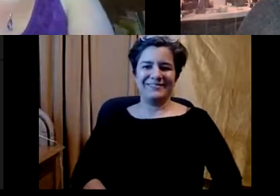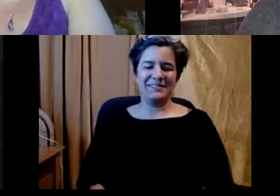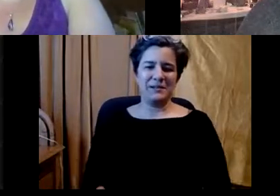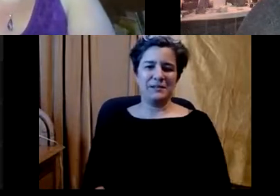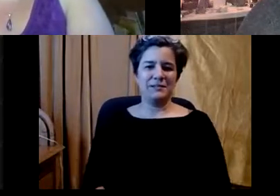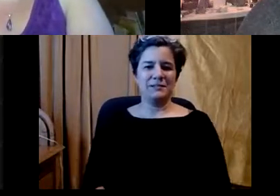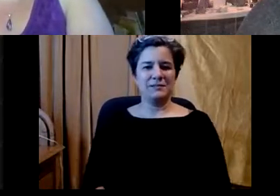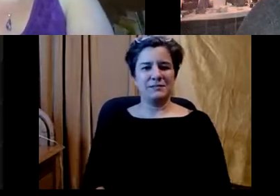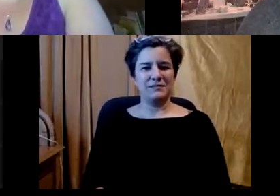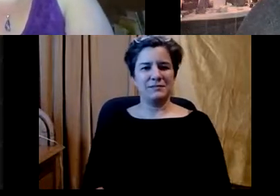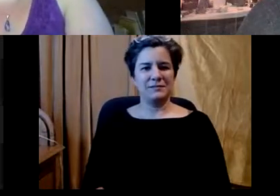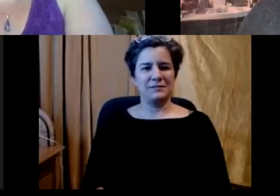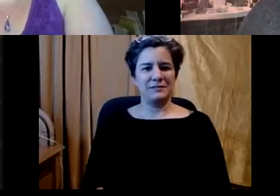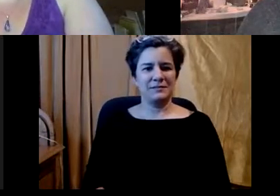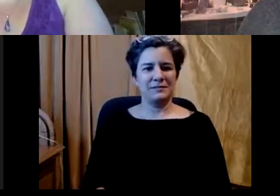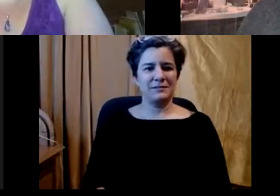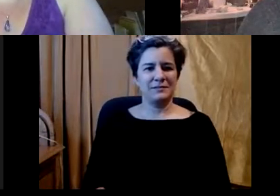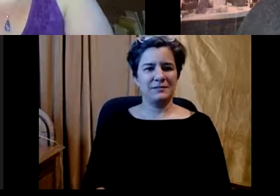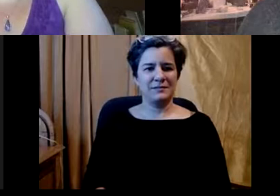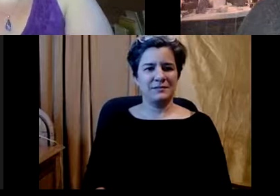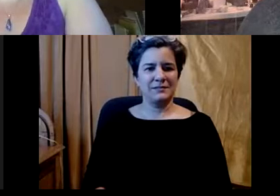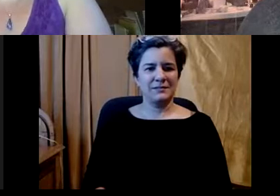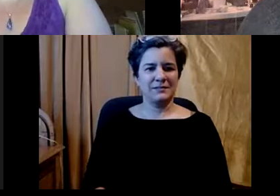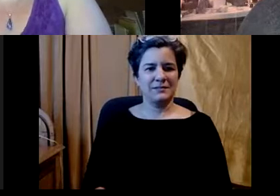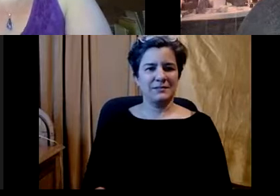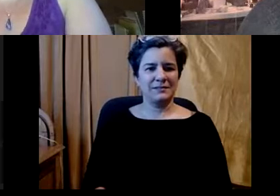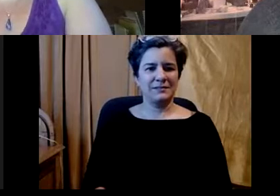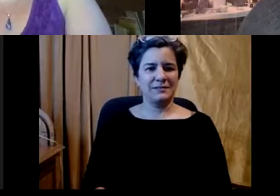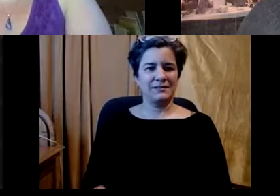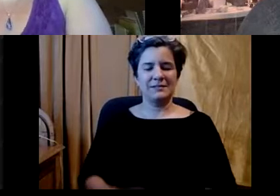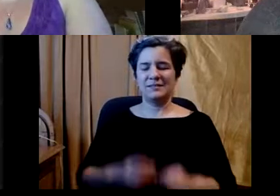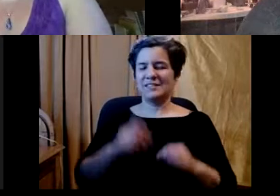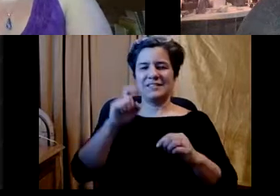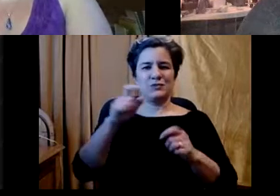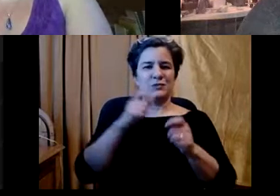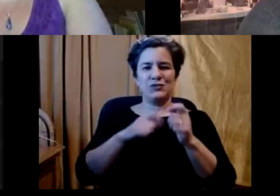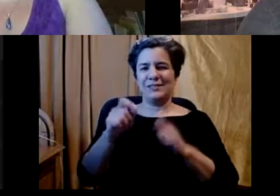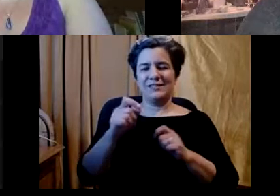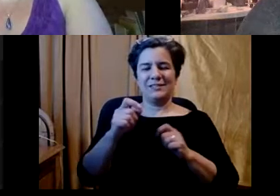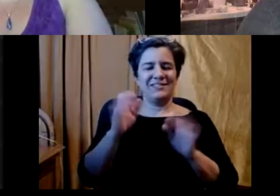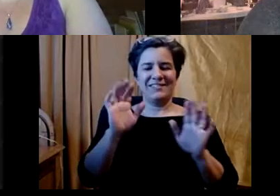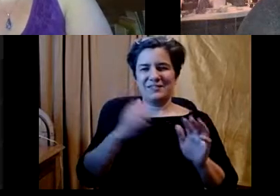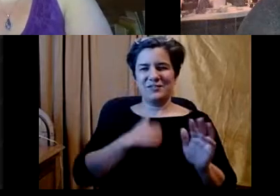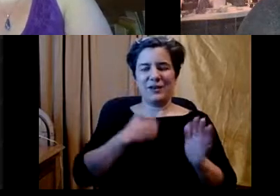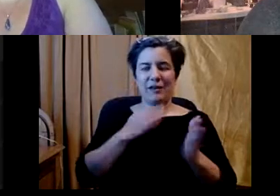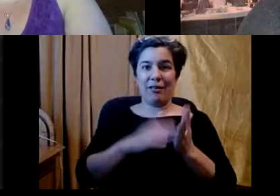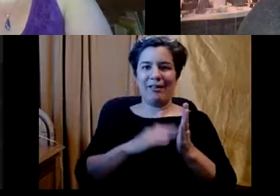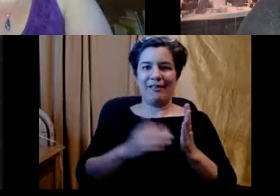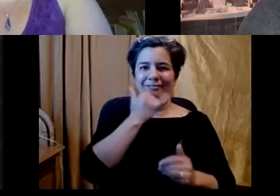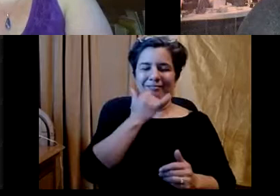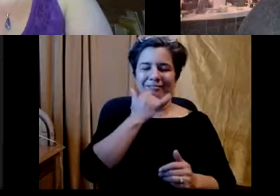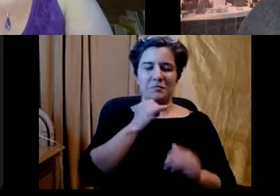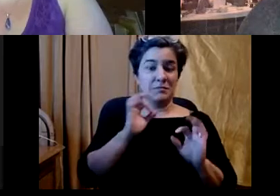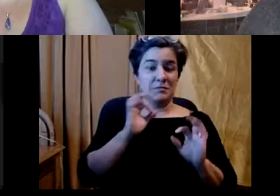I had to change my hot corners. All right, I'm doing it before I go to sleep tonight. I keep doing that to myself. All right. Yeah,